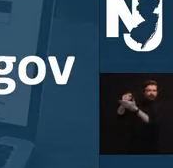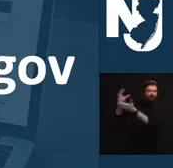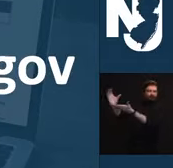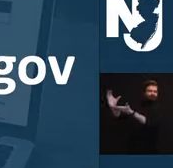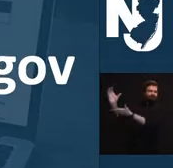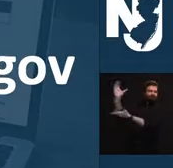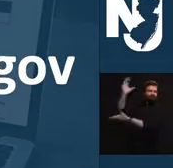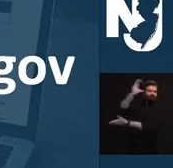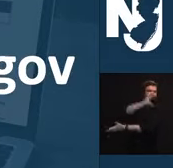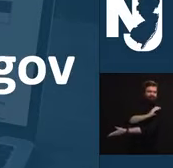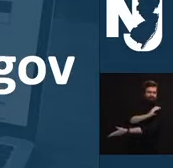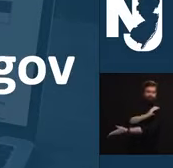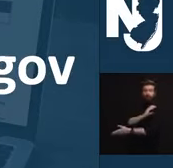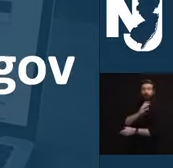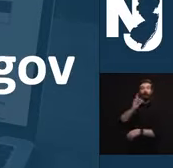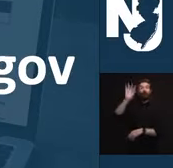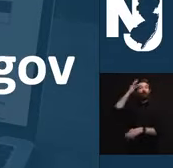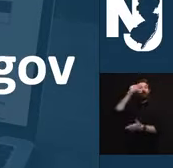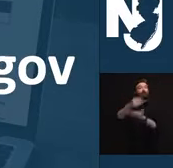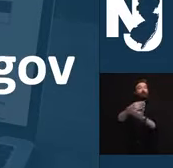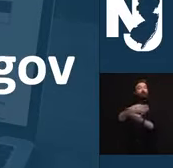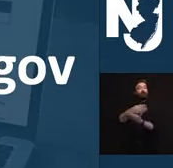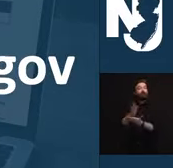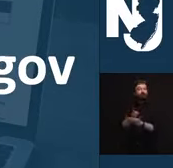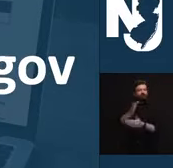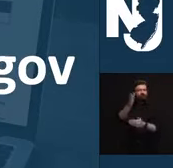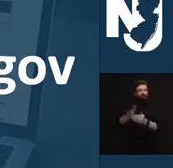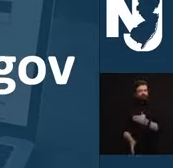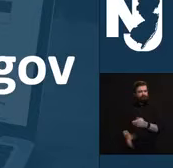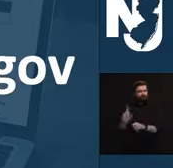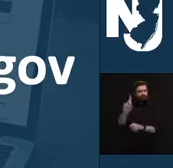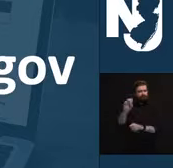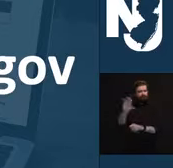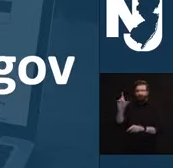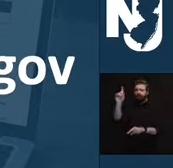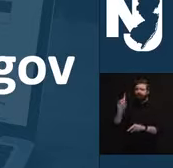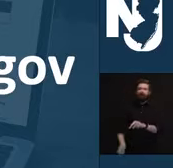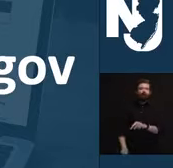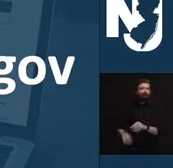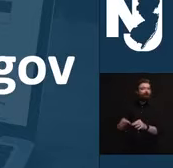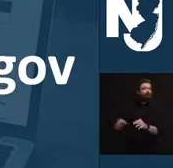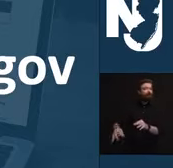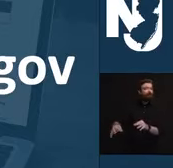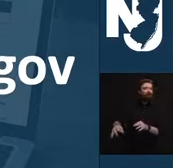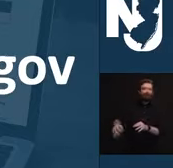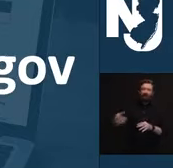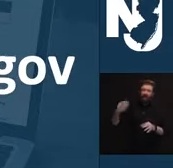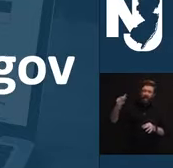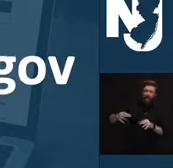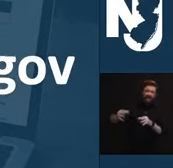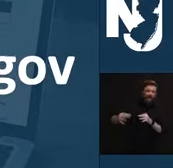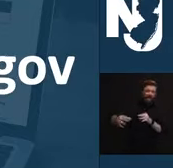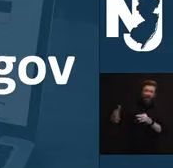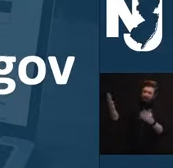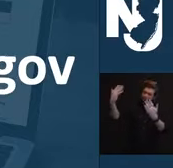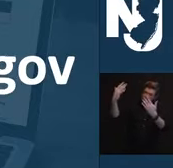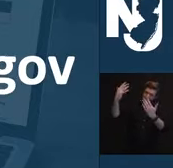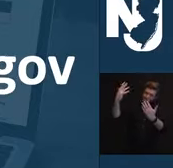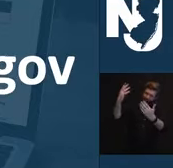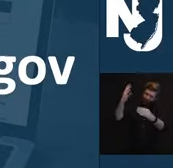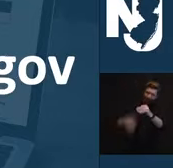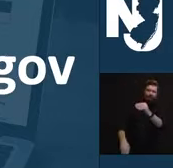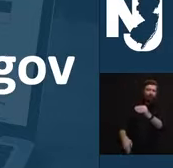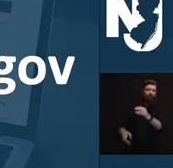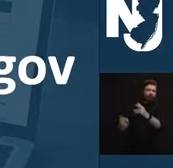last minute. Everyone needs to work together to get that job done right now. But we must be prepared